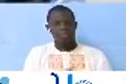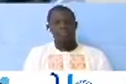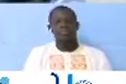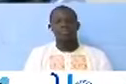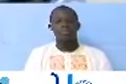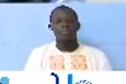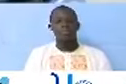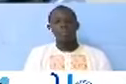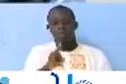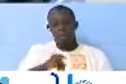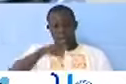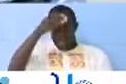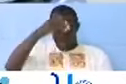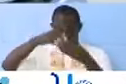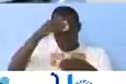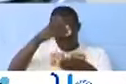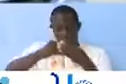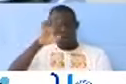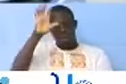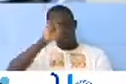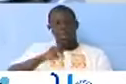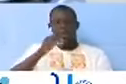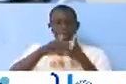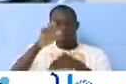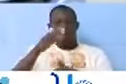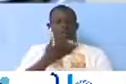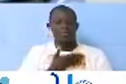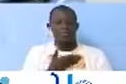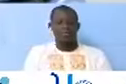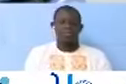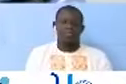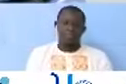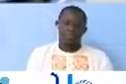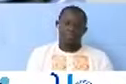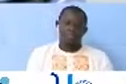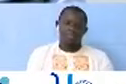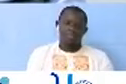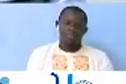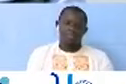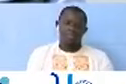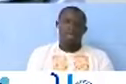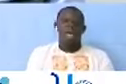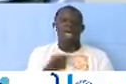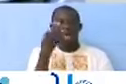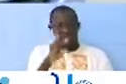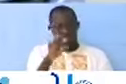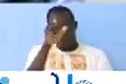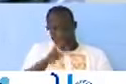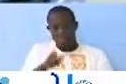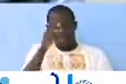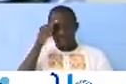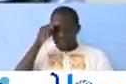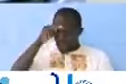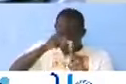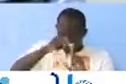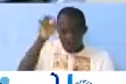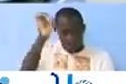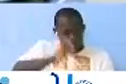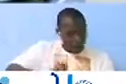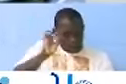work or is very endowed academically, if the intention is not there.